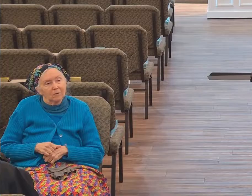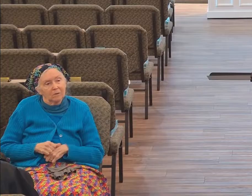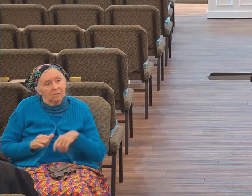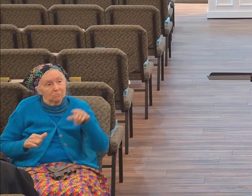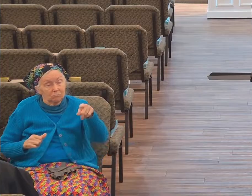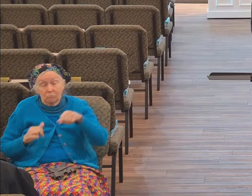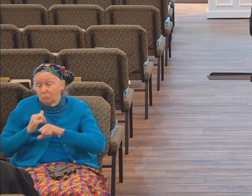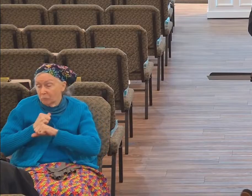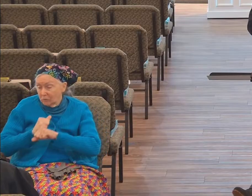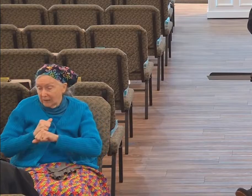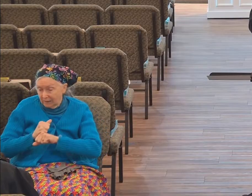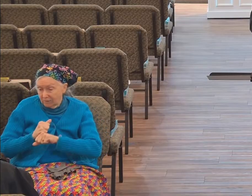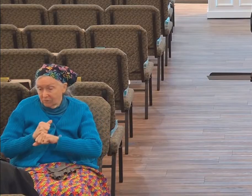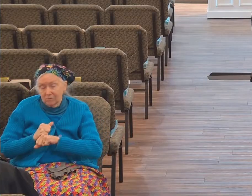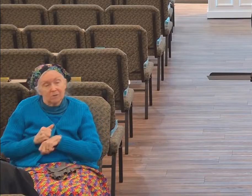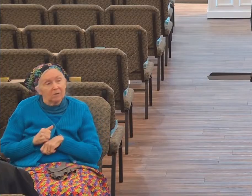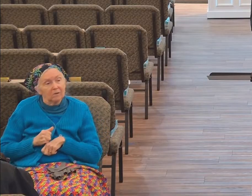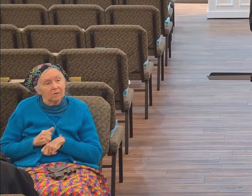Okay.